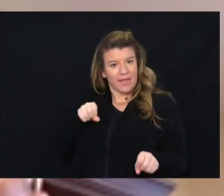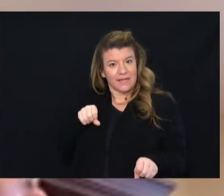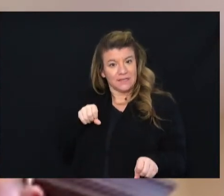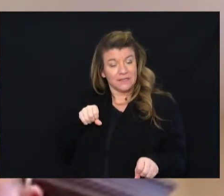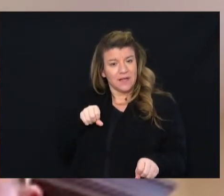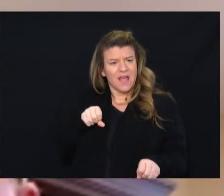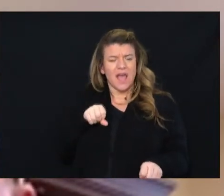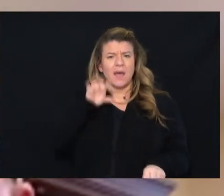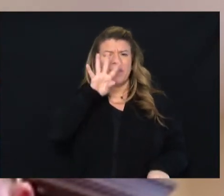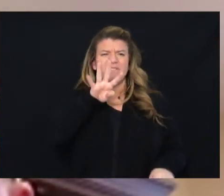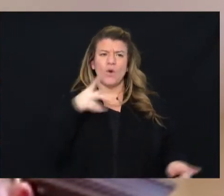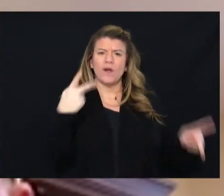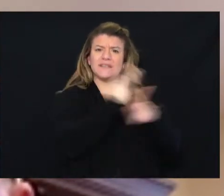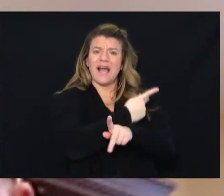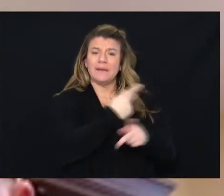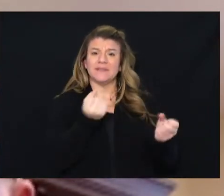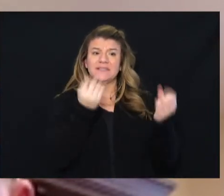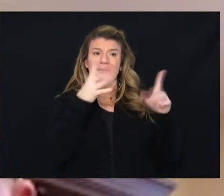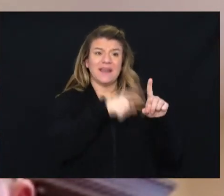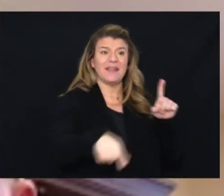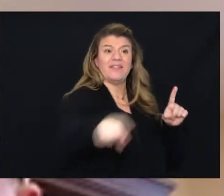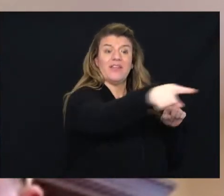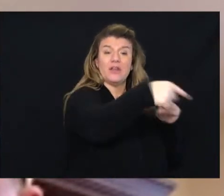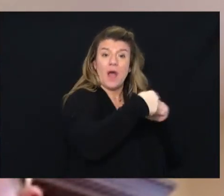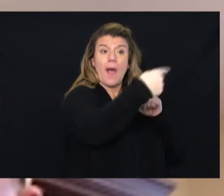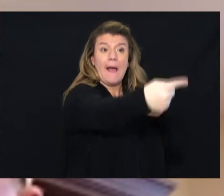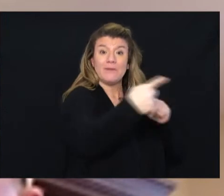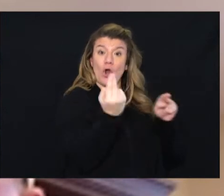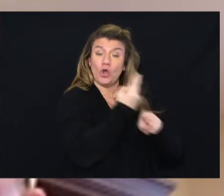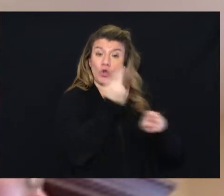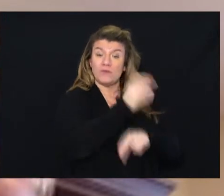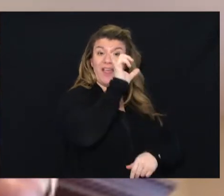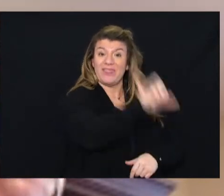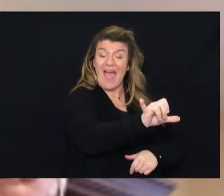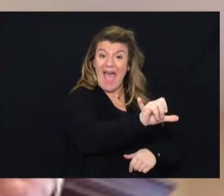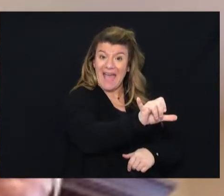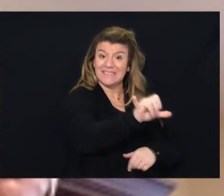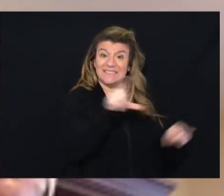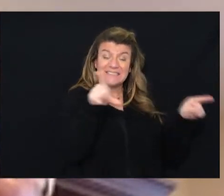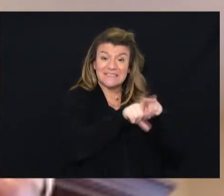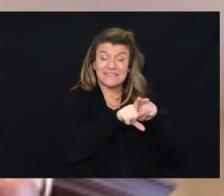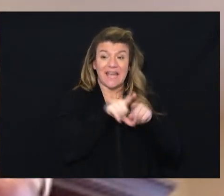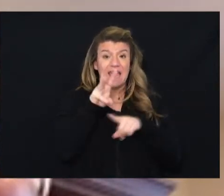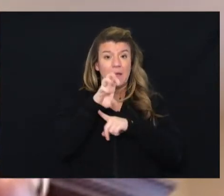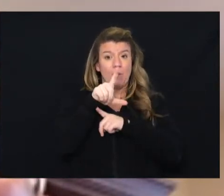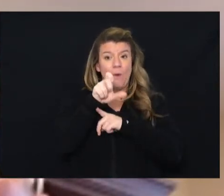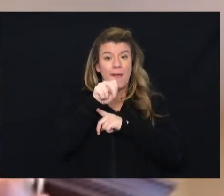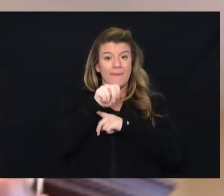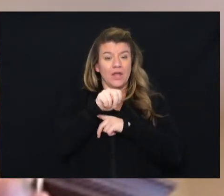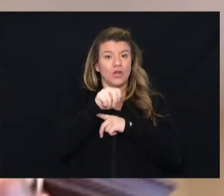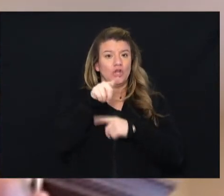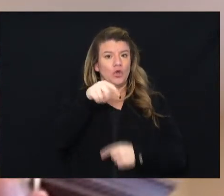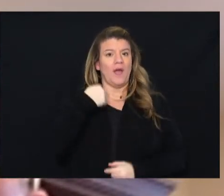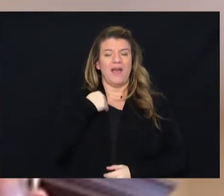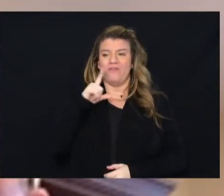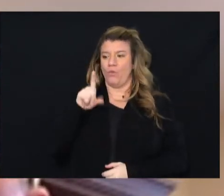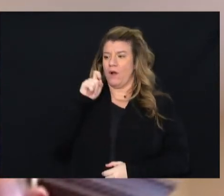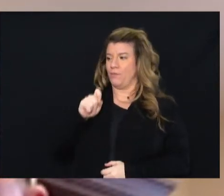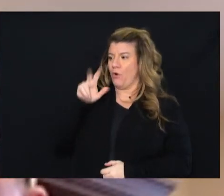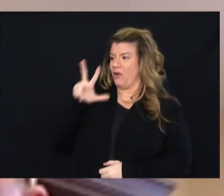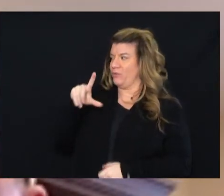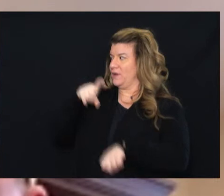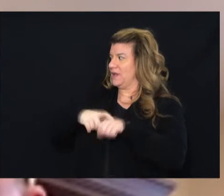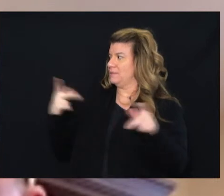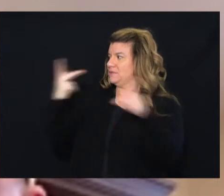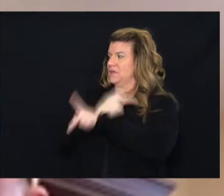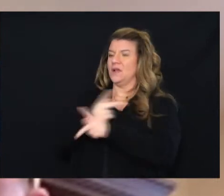4 times as many of the enemy are using that weapon, then you're 1.3 more times likely to